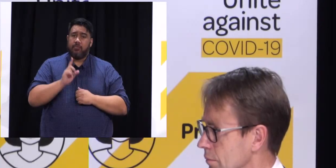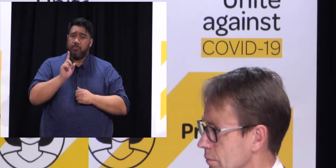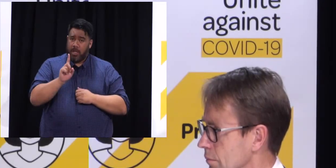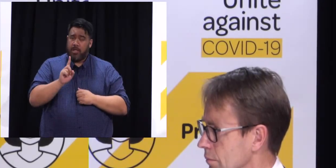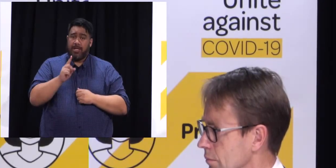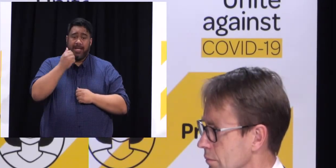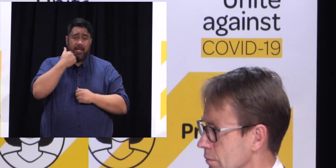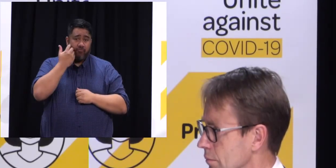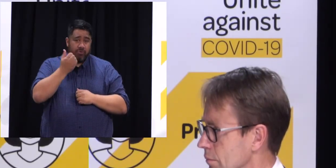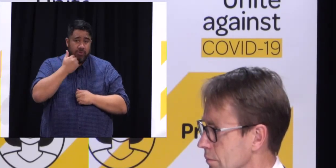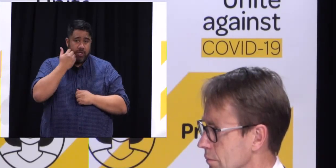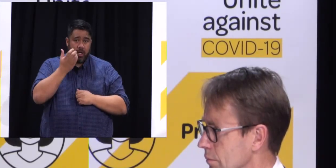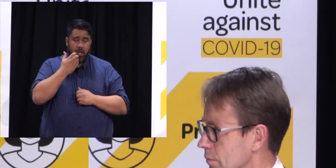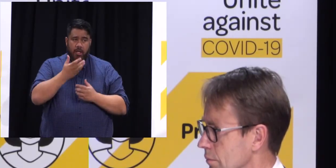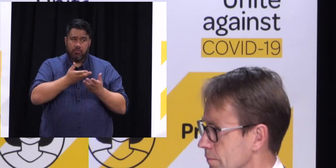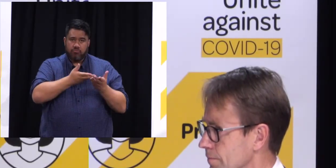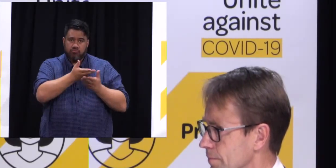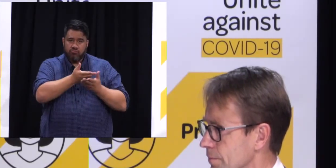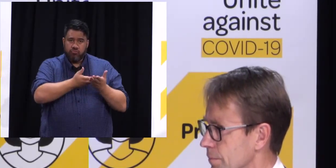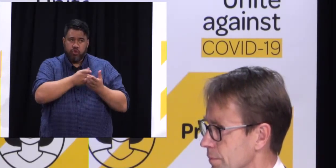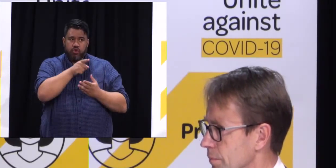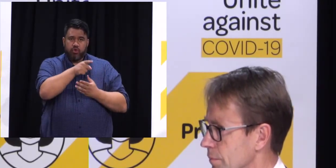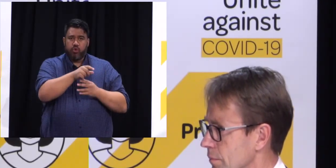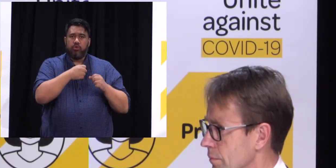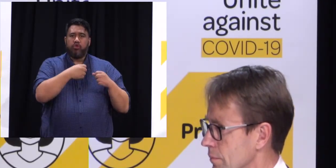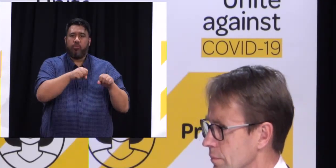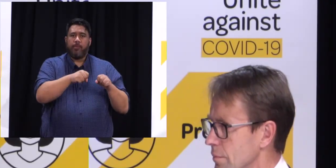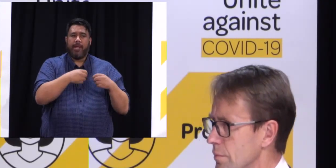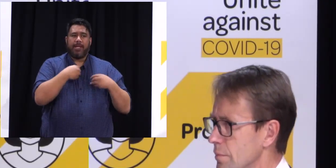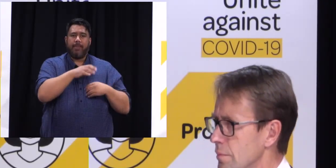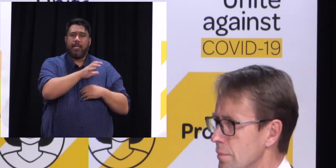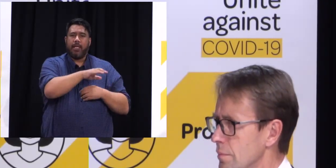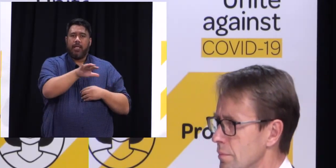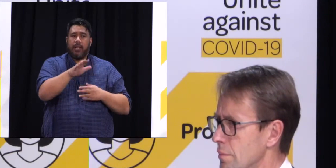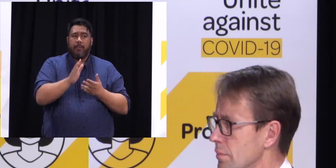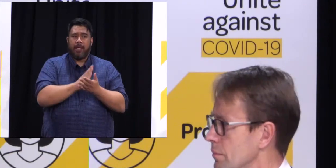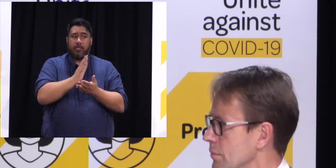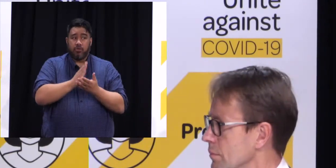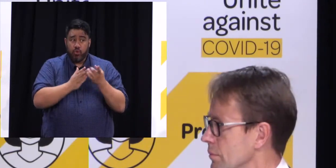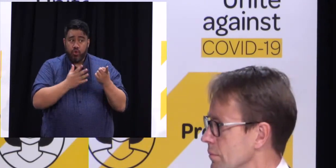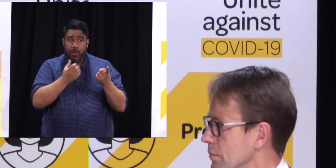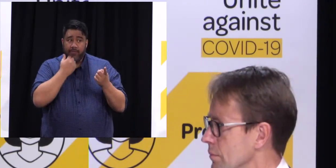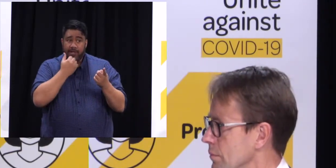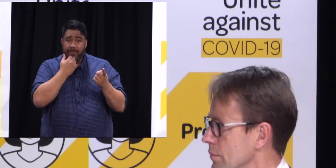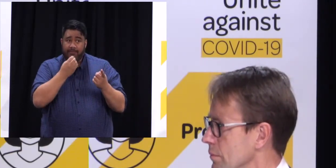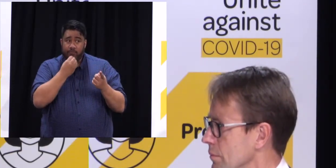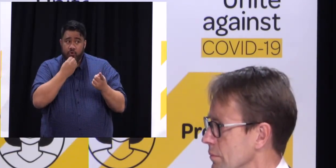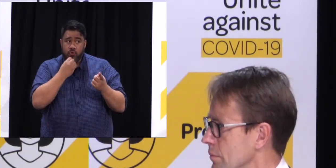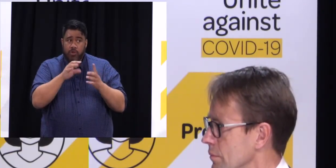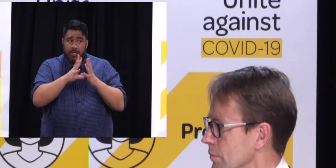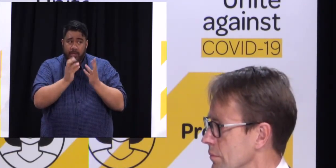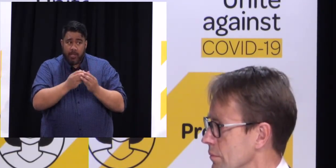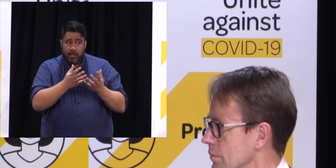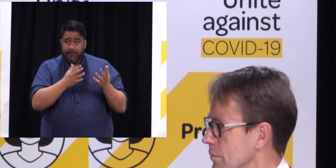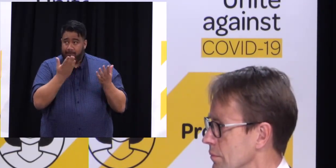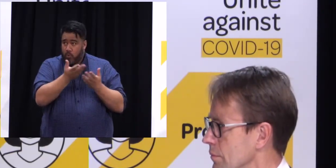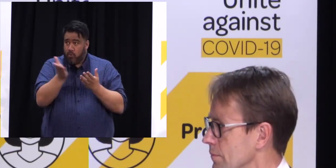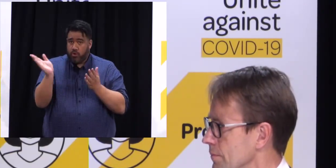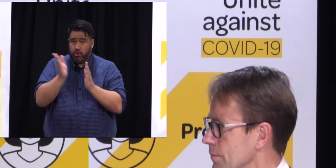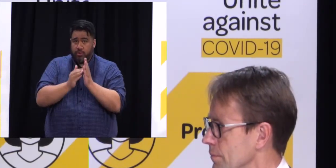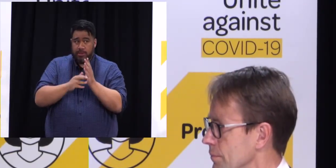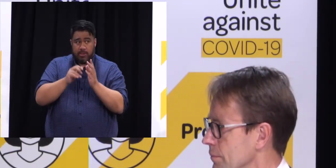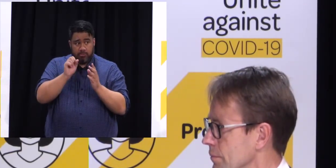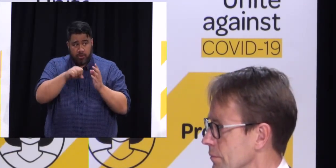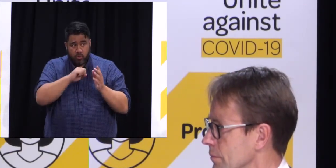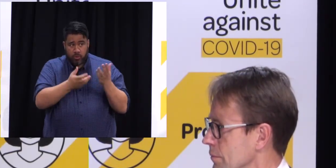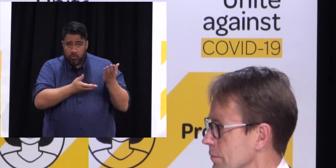daily contacts with our supermarket chains to ensure that we have good availability of supply for all New Zealanders. We